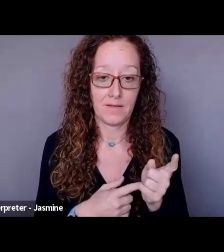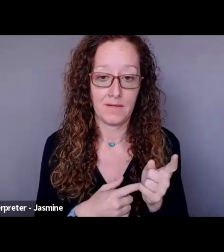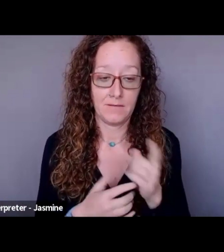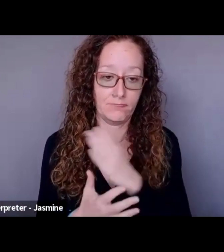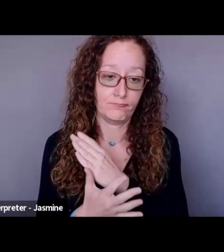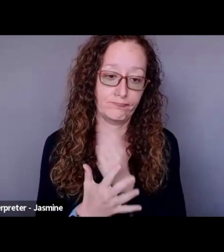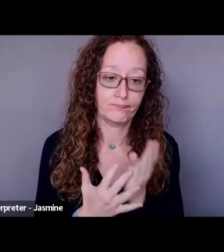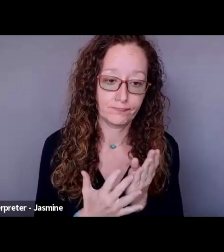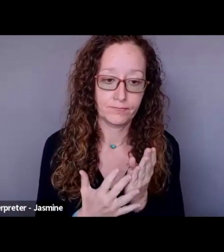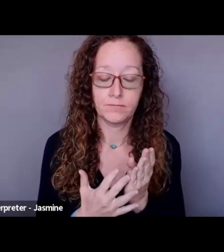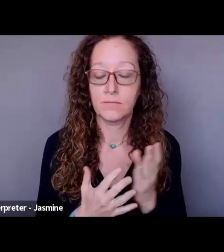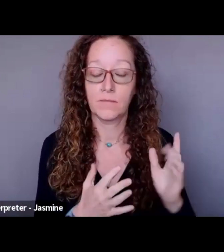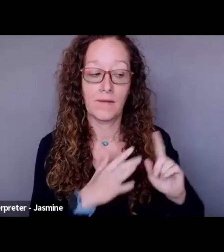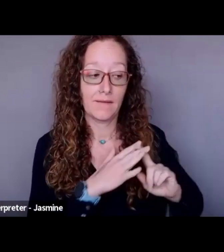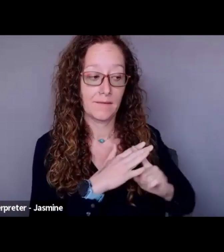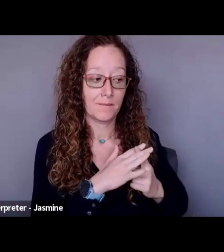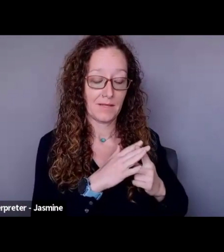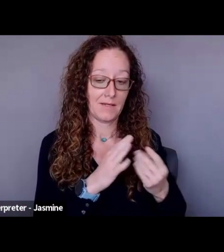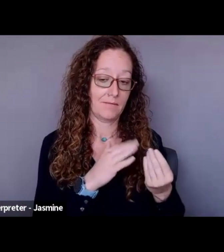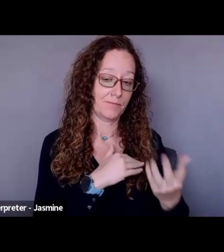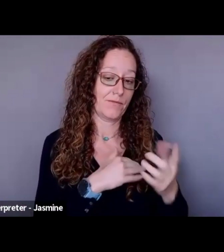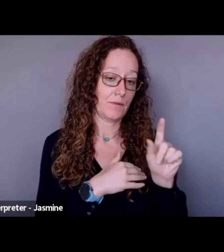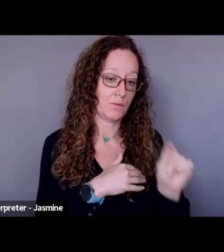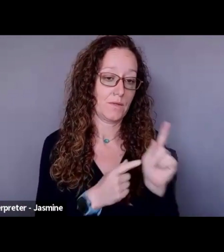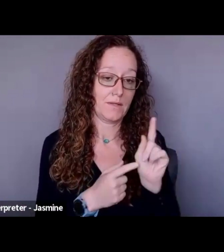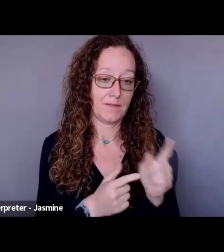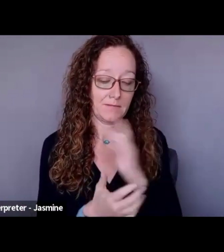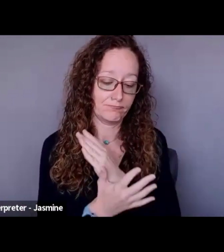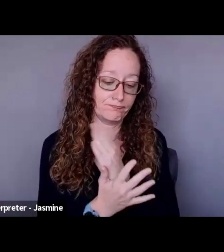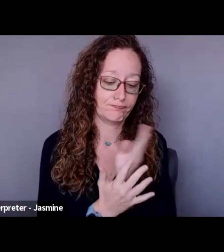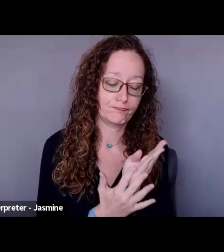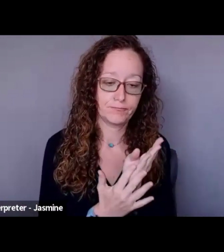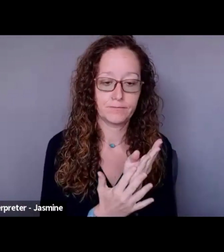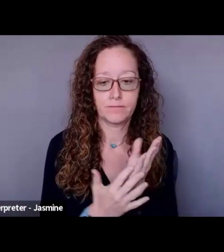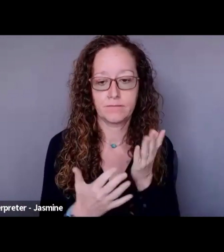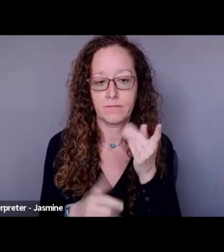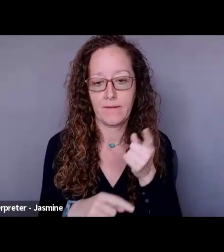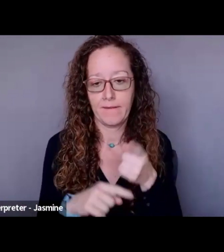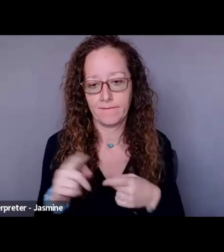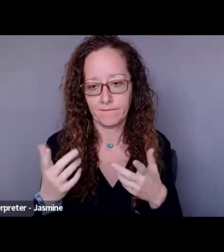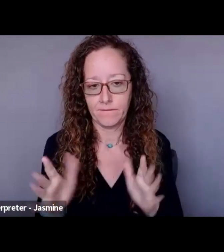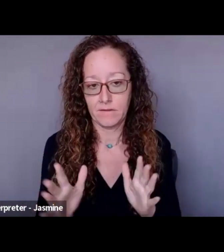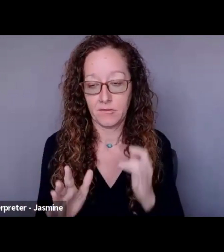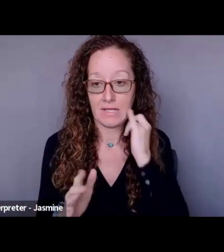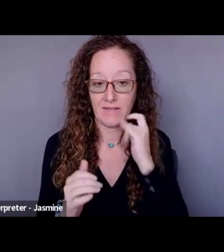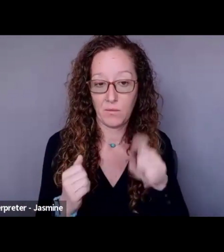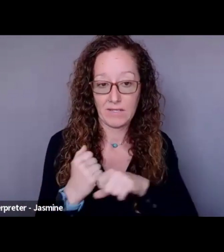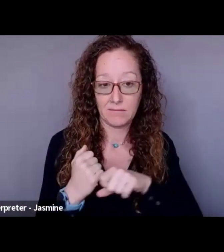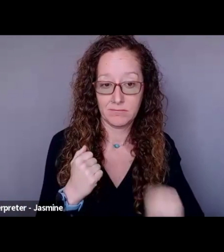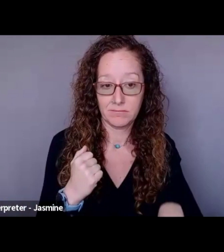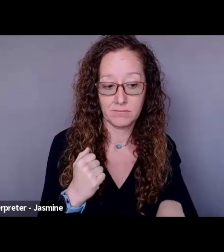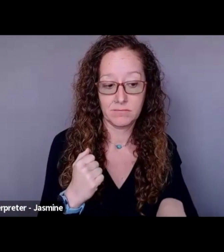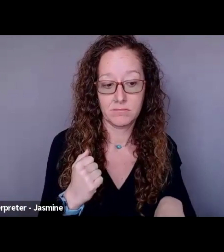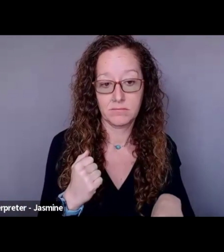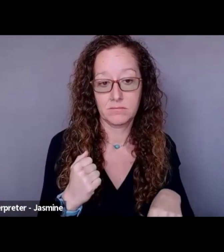I initially provided. As I said, if we end up needing more than the last 10 minutes,